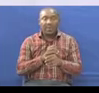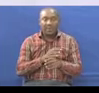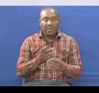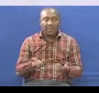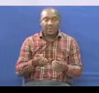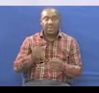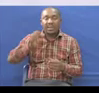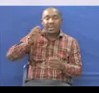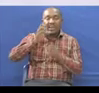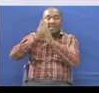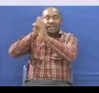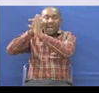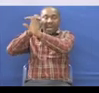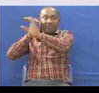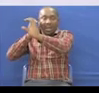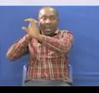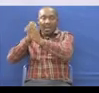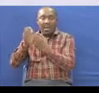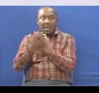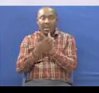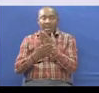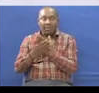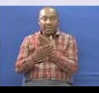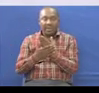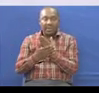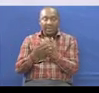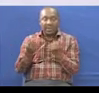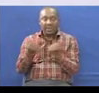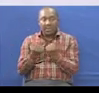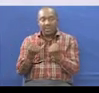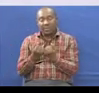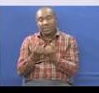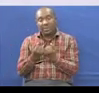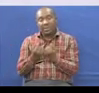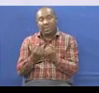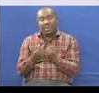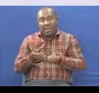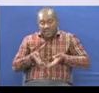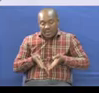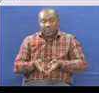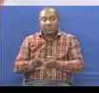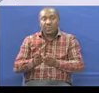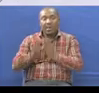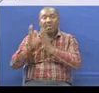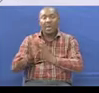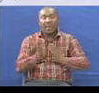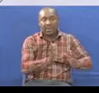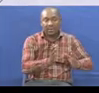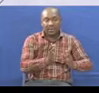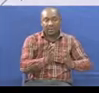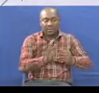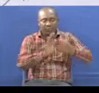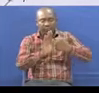family planning as the programs of controlling the birth rate compared to the third world countries, whereby most of the third world countries,